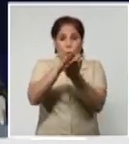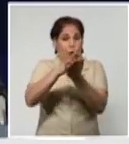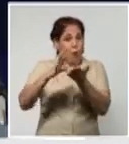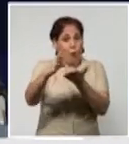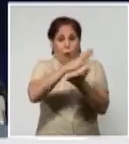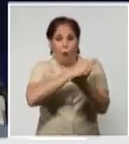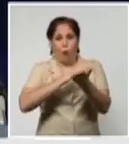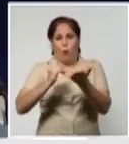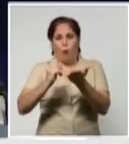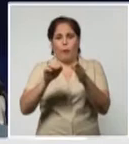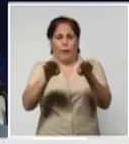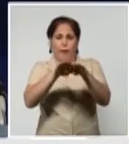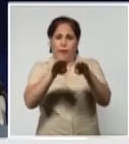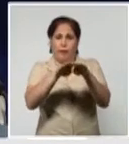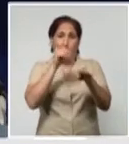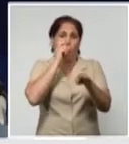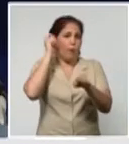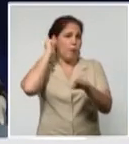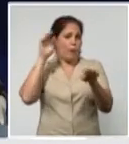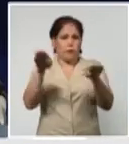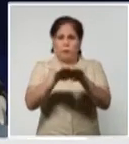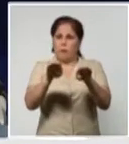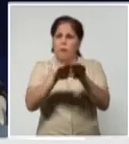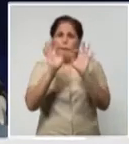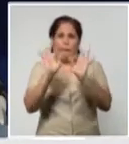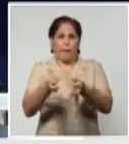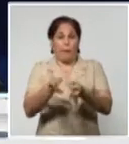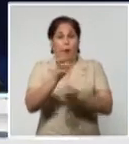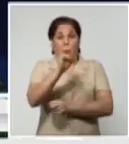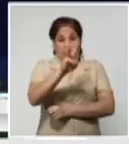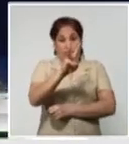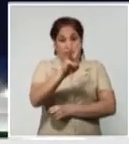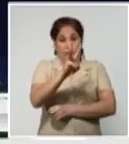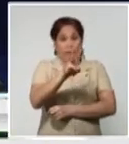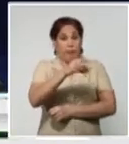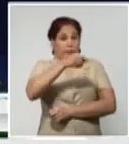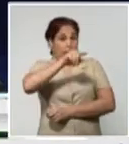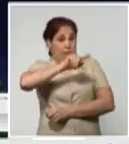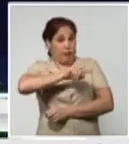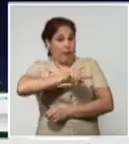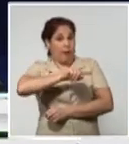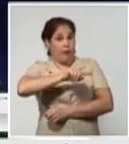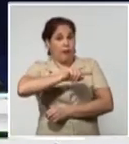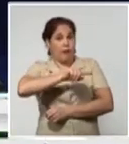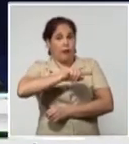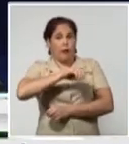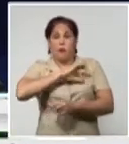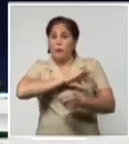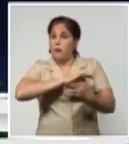49.5% in the total, are female. Three of the positive cases were asymptomatic,